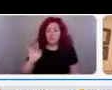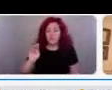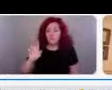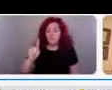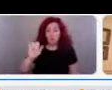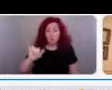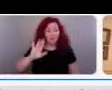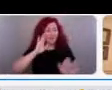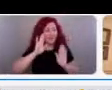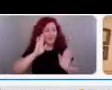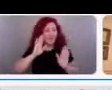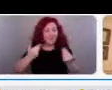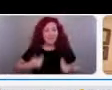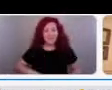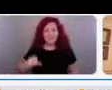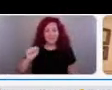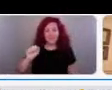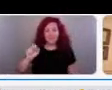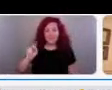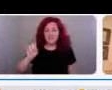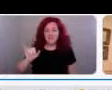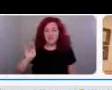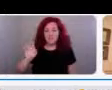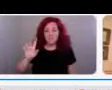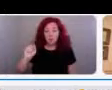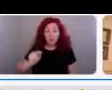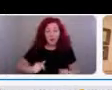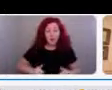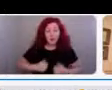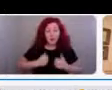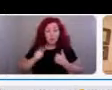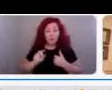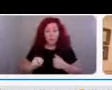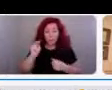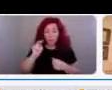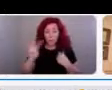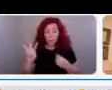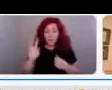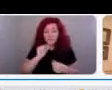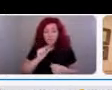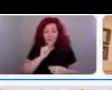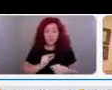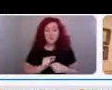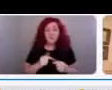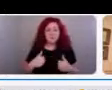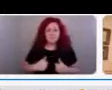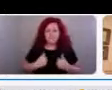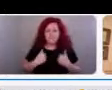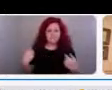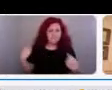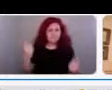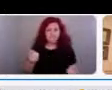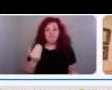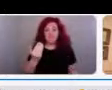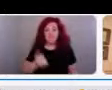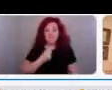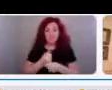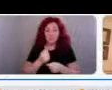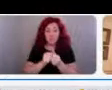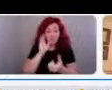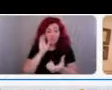bartlett my name is sandy barlett i live in north west gilbert and i've lived here for 15 years with my